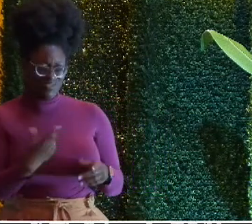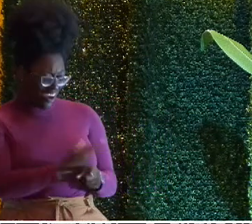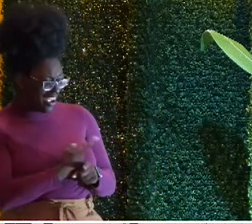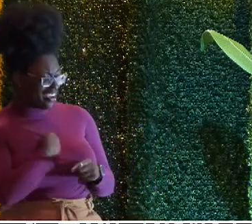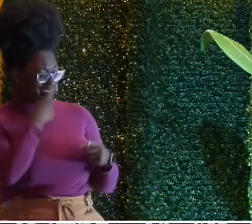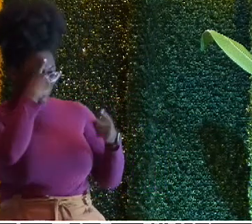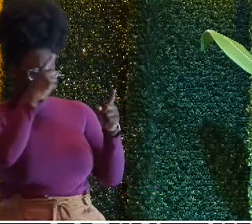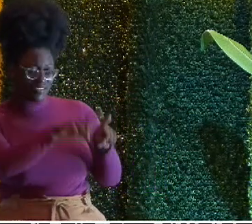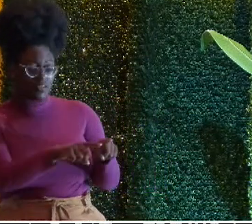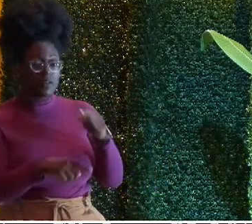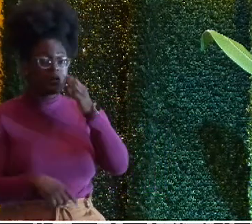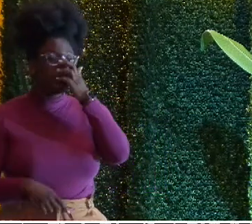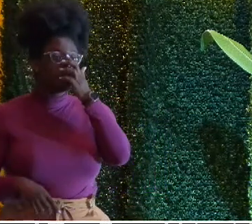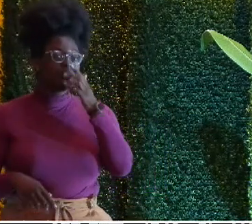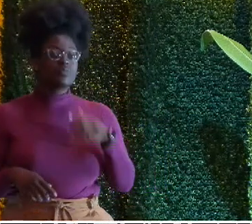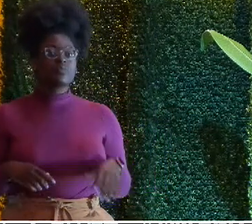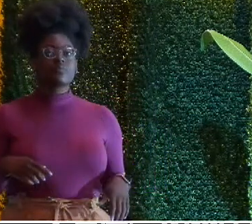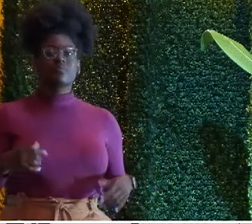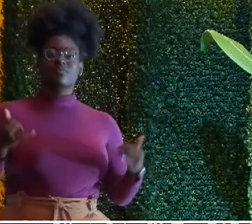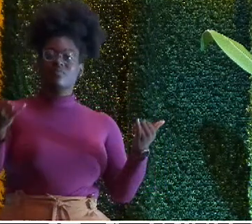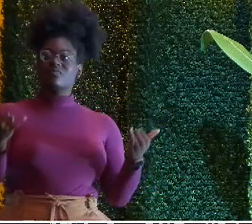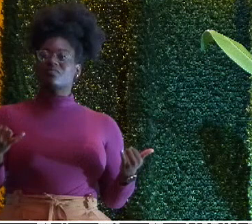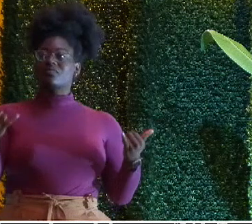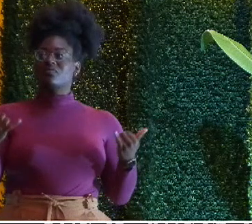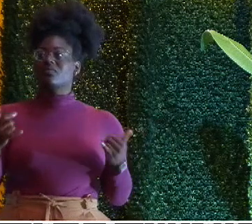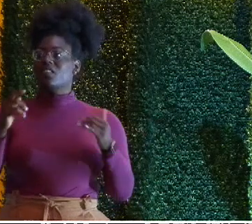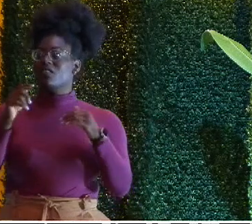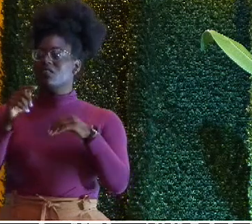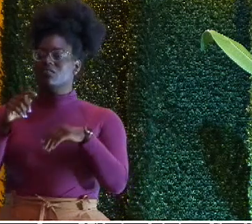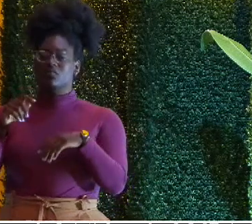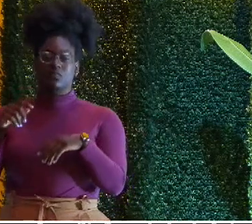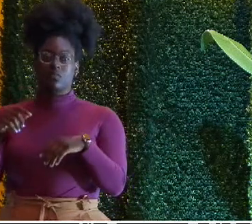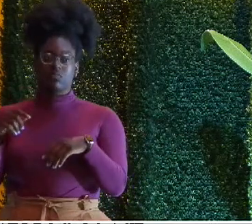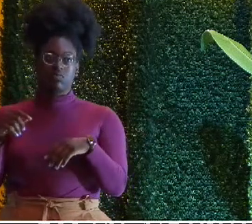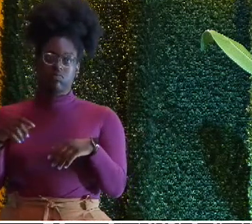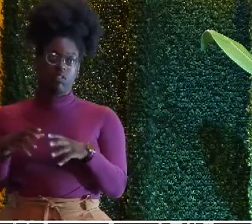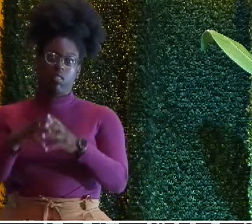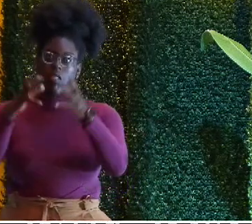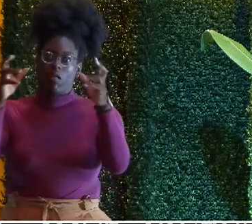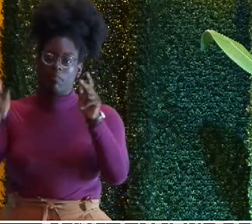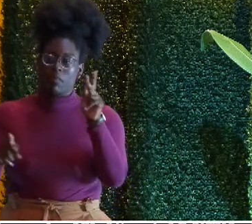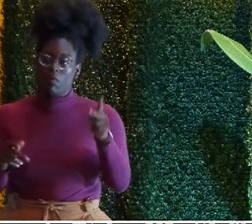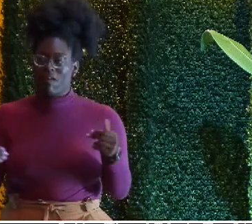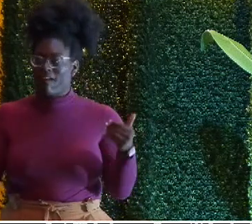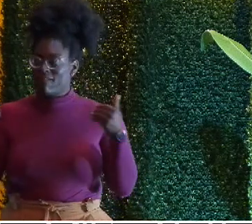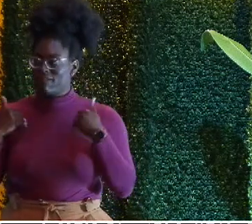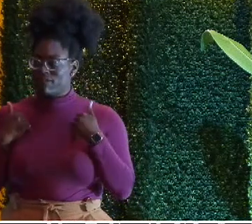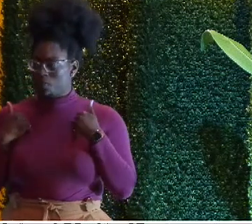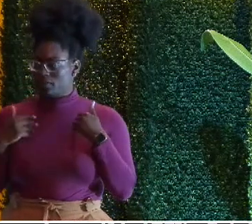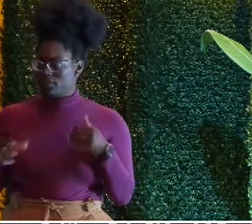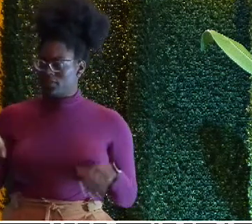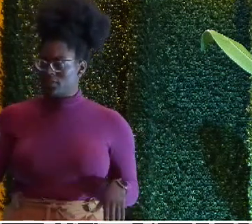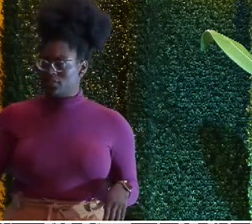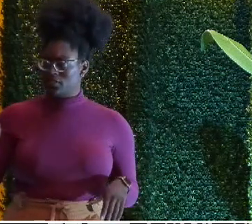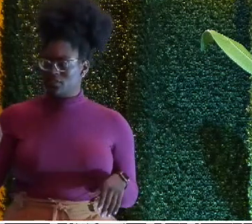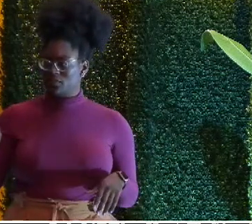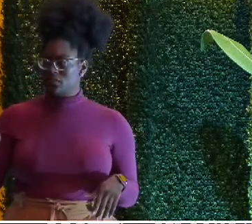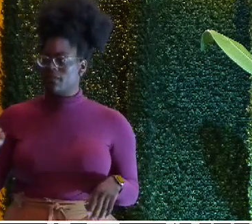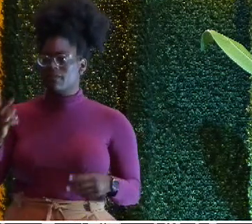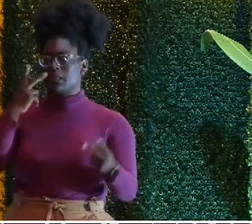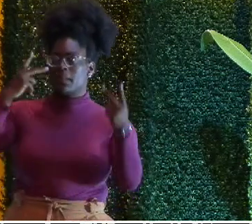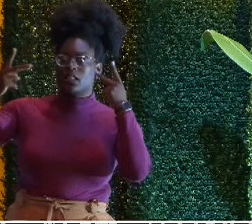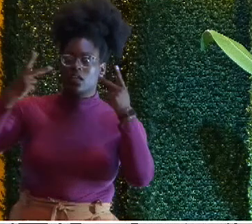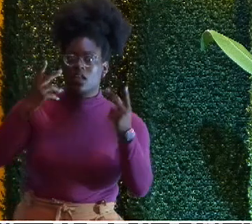period where people have a lot of visibility, but ain't leaders, y'all. Because they ain't in community. They don't have